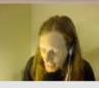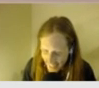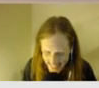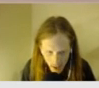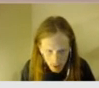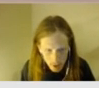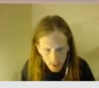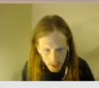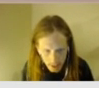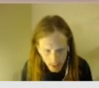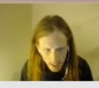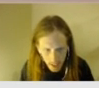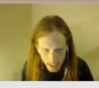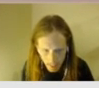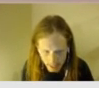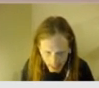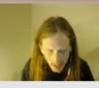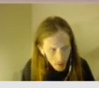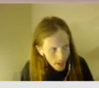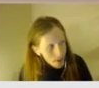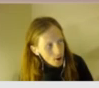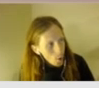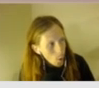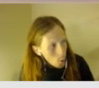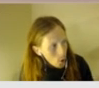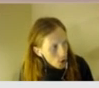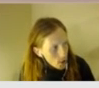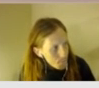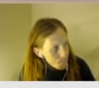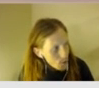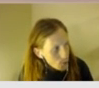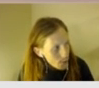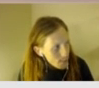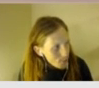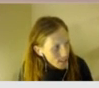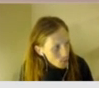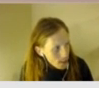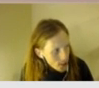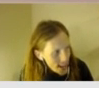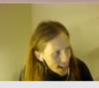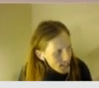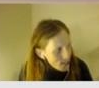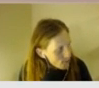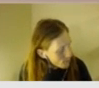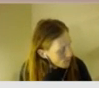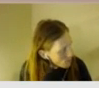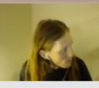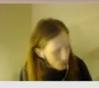or taking the technicals too seriously. Did I get my settings right? Or you could be in a place where you're kind